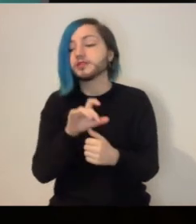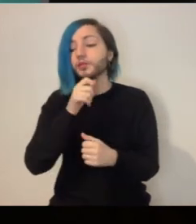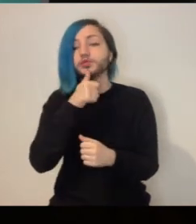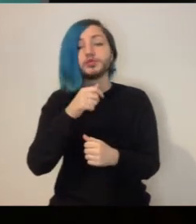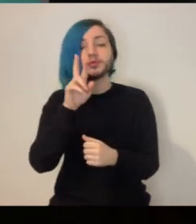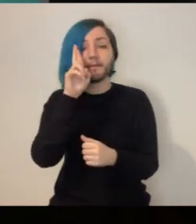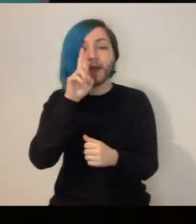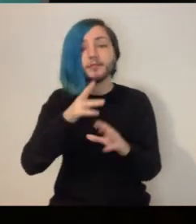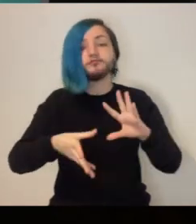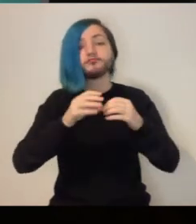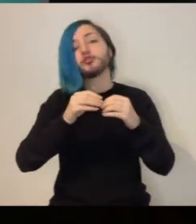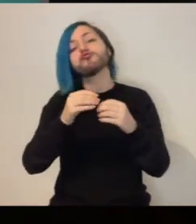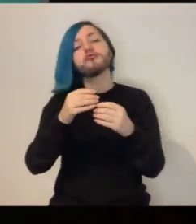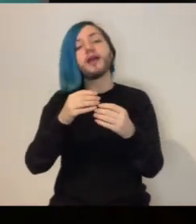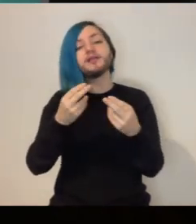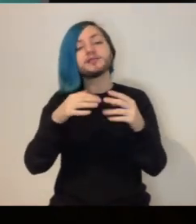purple to create this medium shadow.